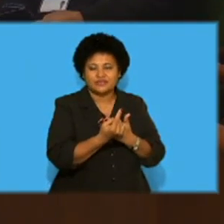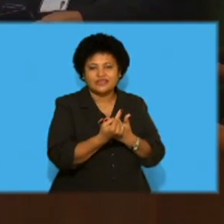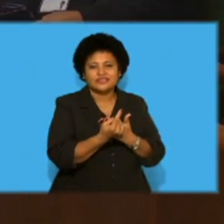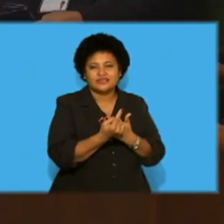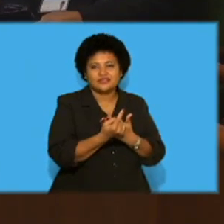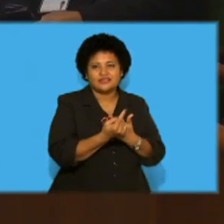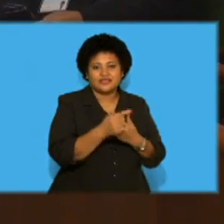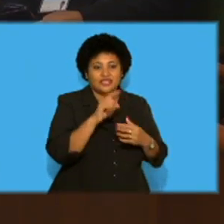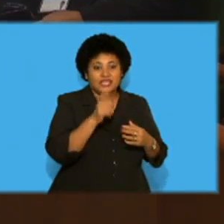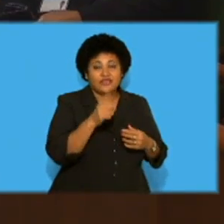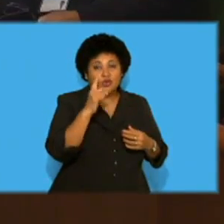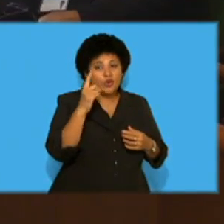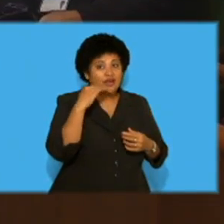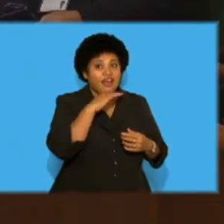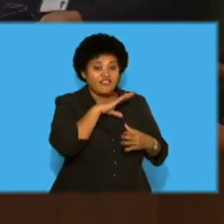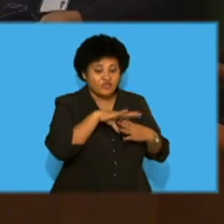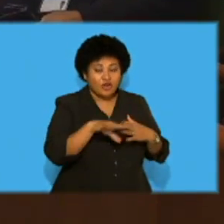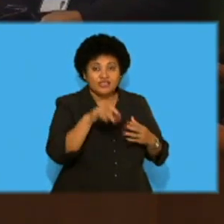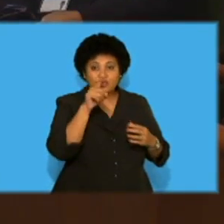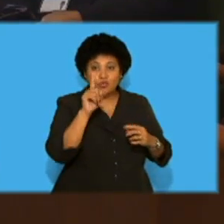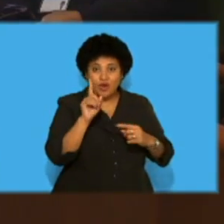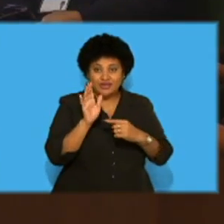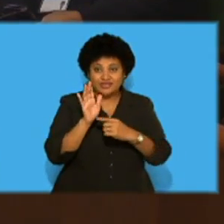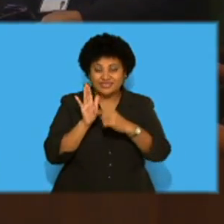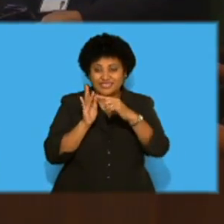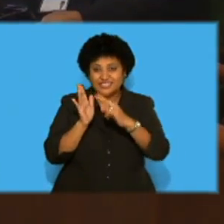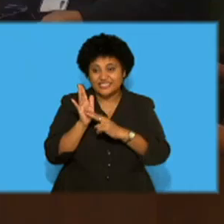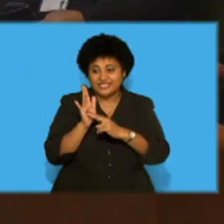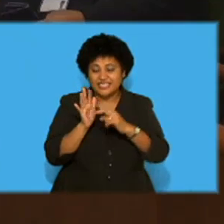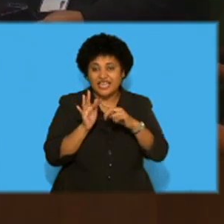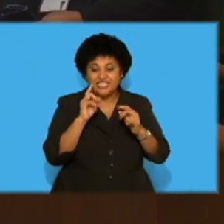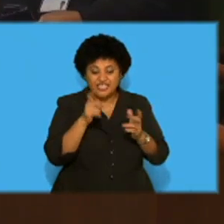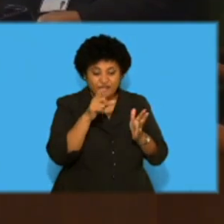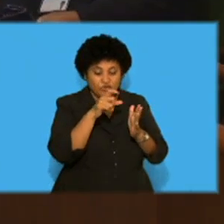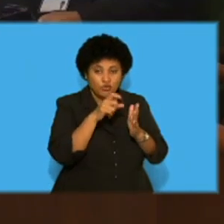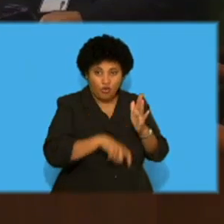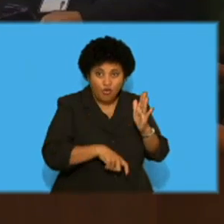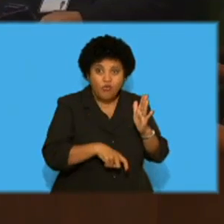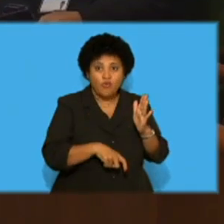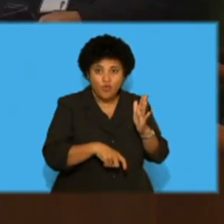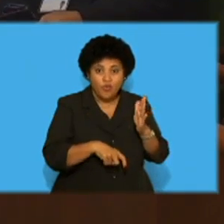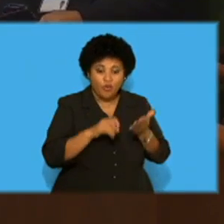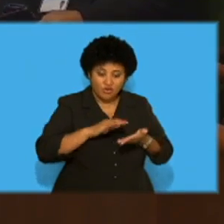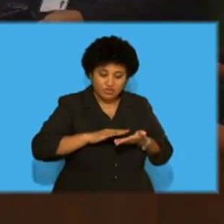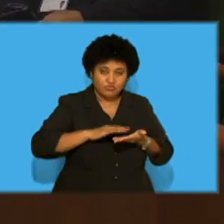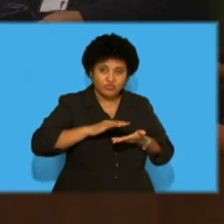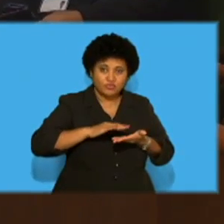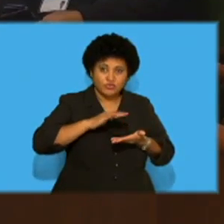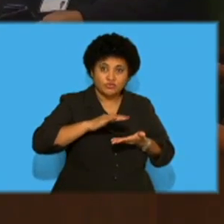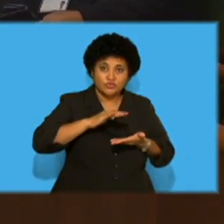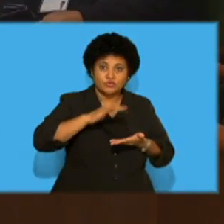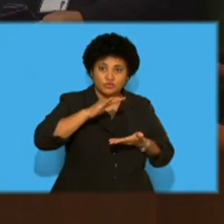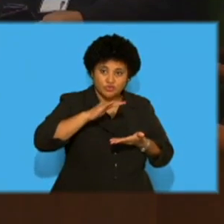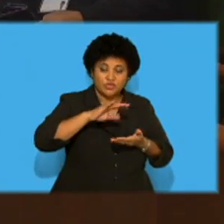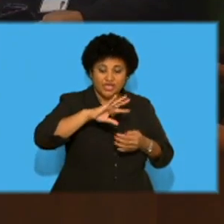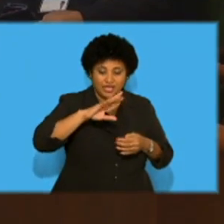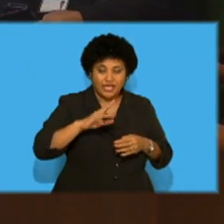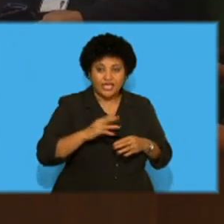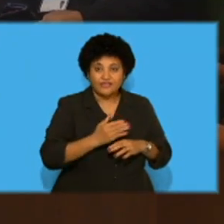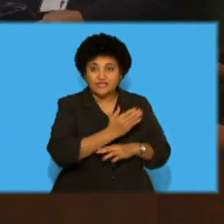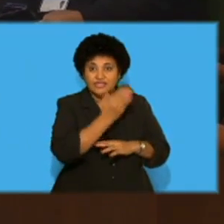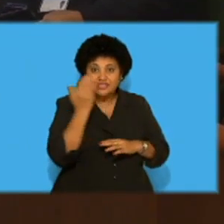offered $100 a ton, if your cost structure keeps on increasing, and at the end of the day, out of the $100 a